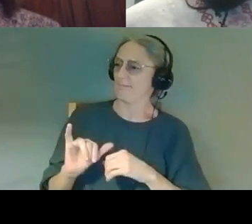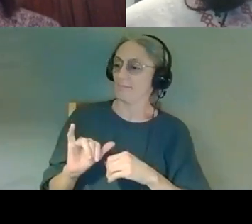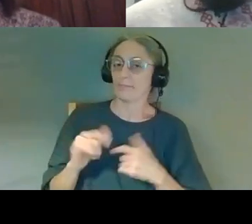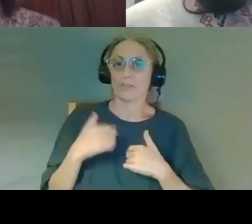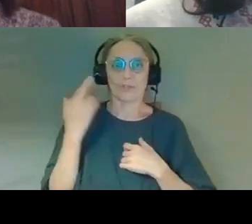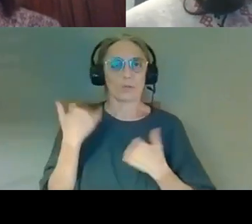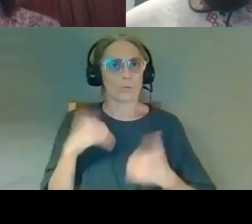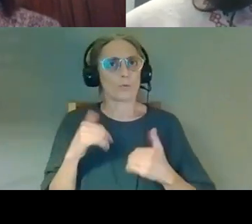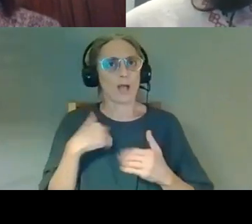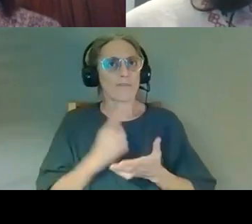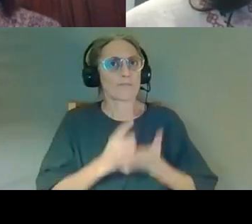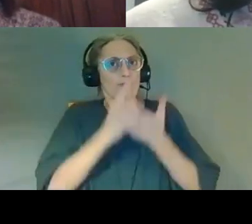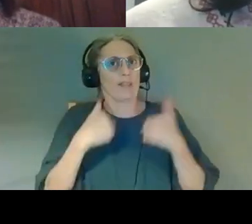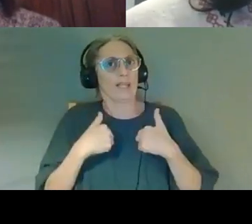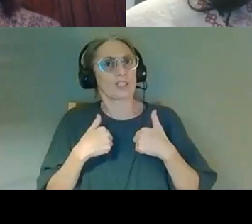they have to risk